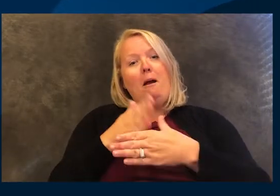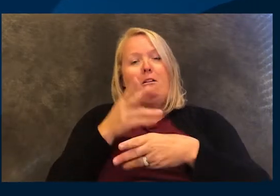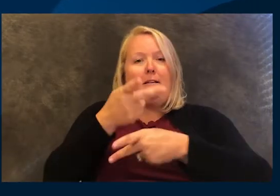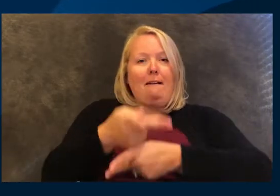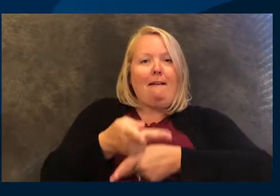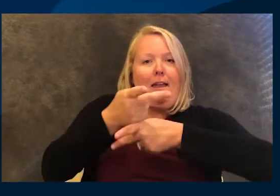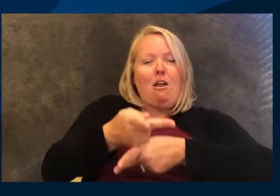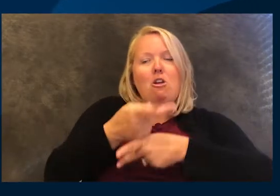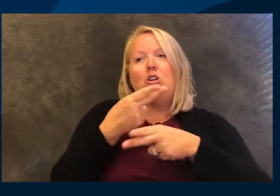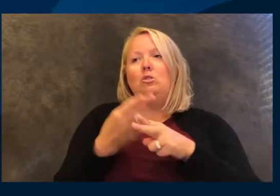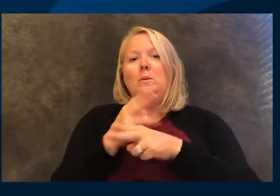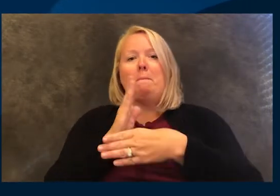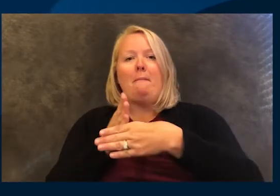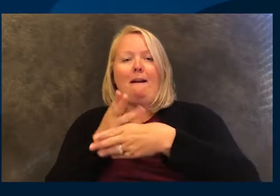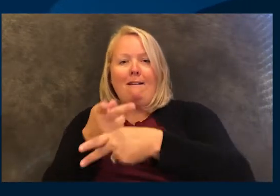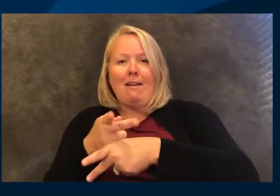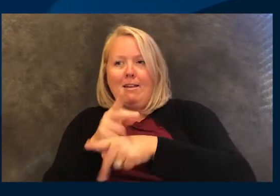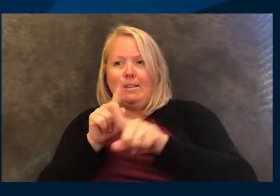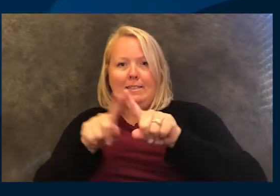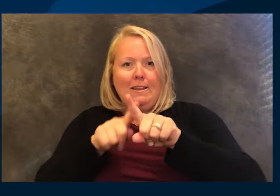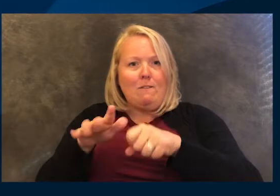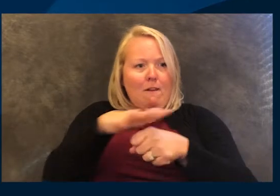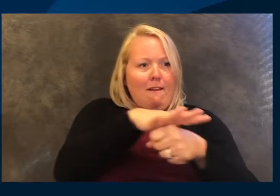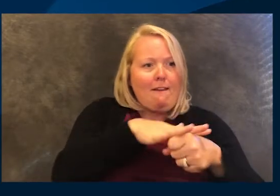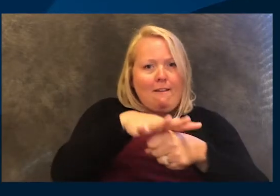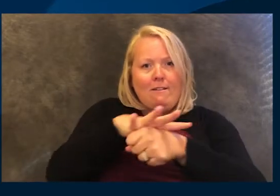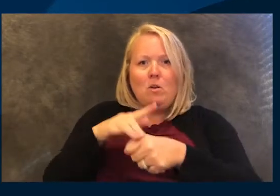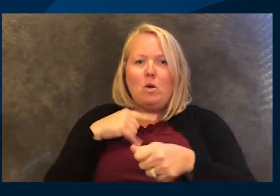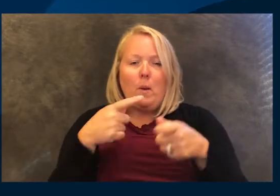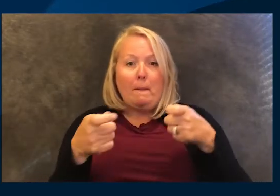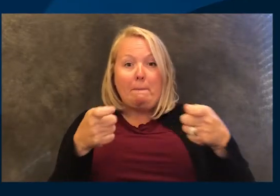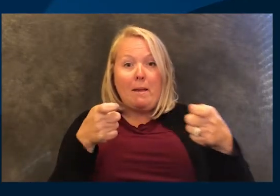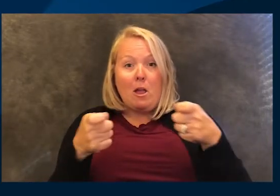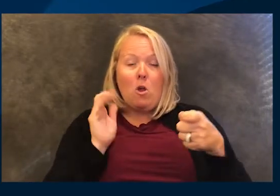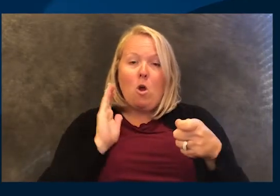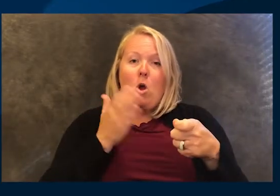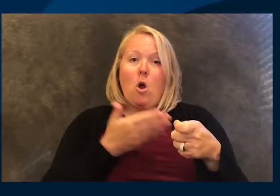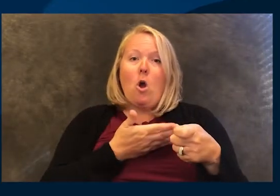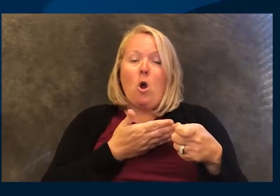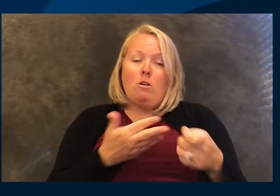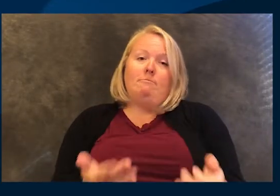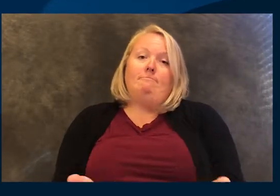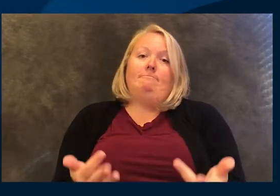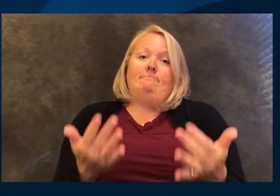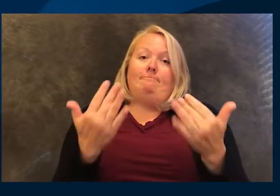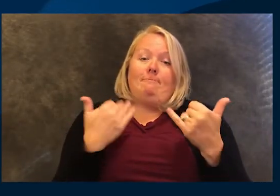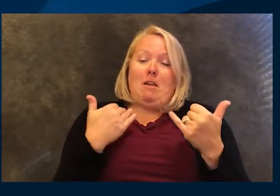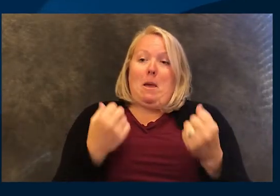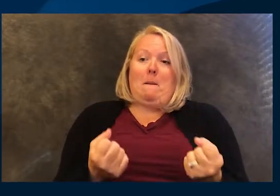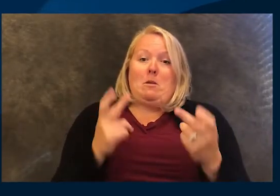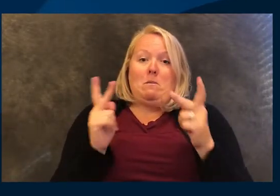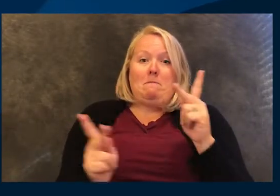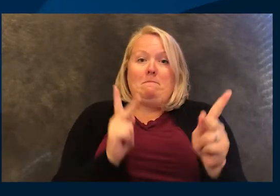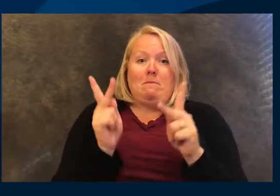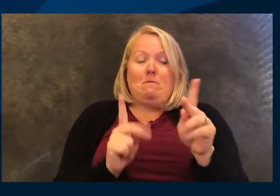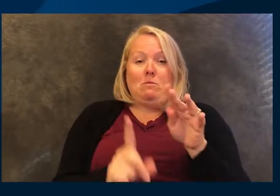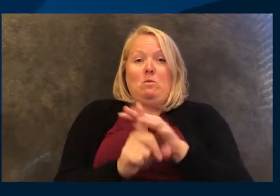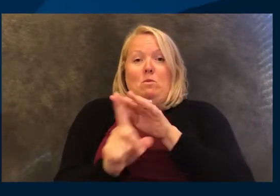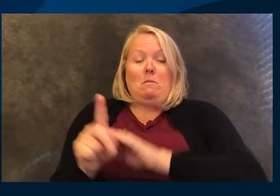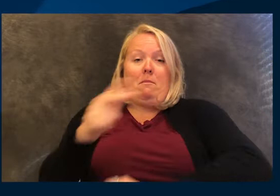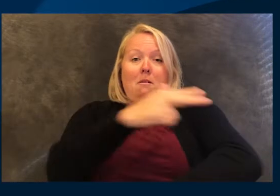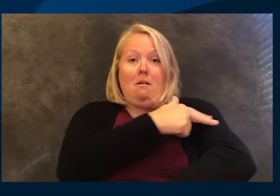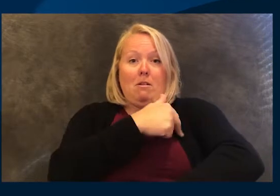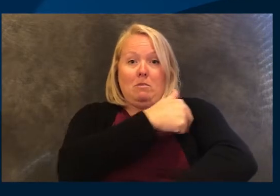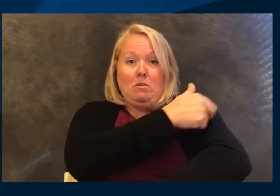areas. But levers that we have to really manage are around managing our incoming volume, and that's around managing our ICU and general